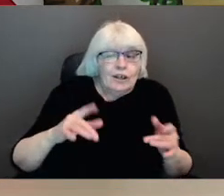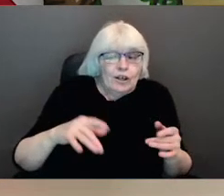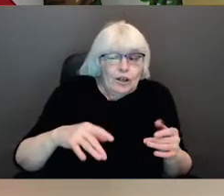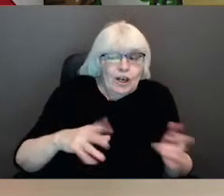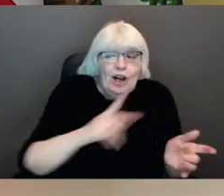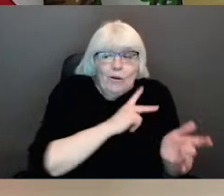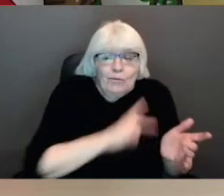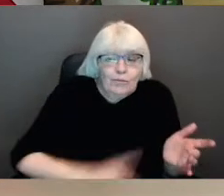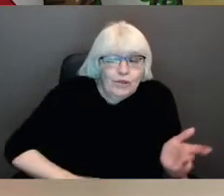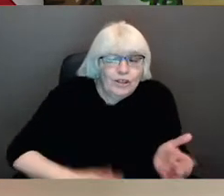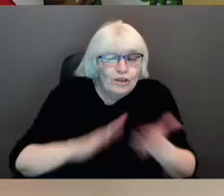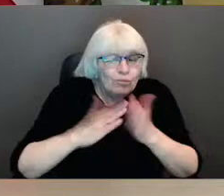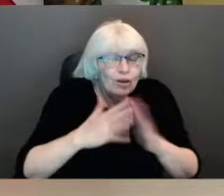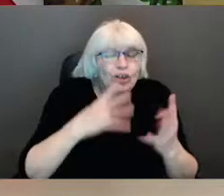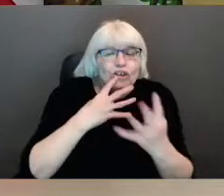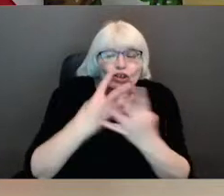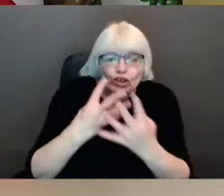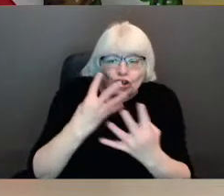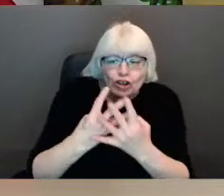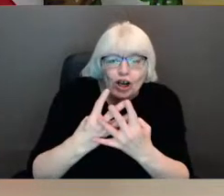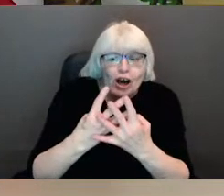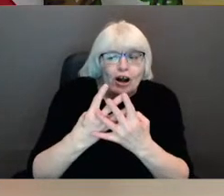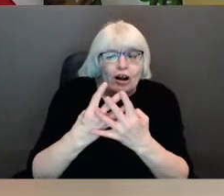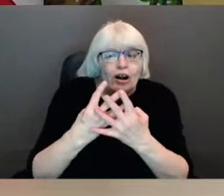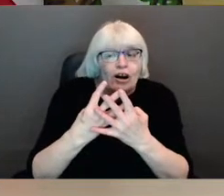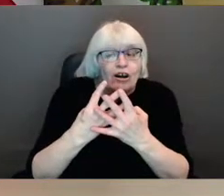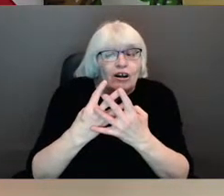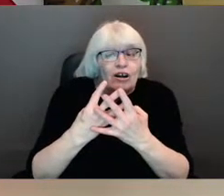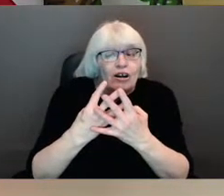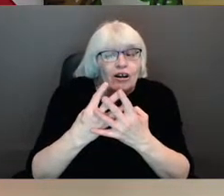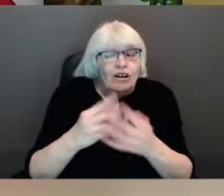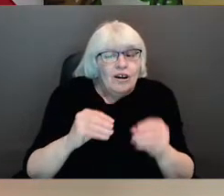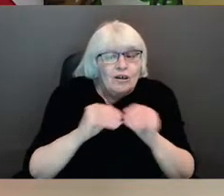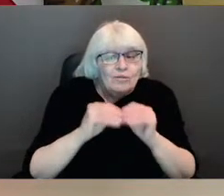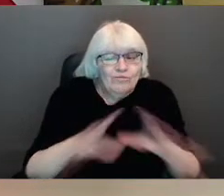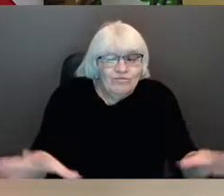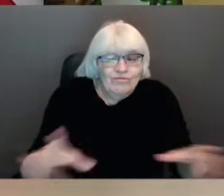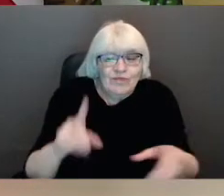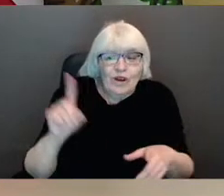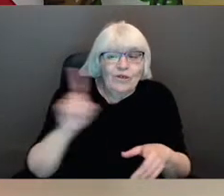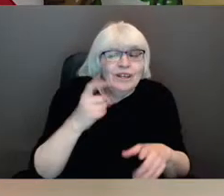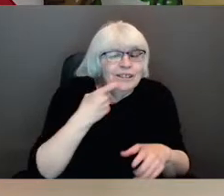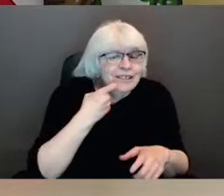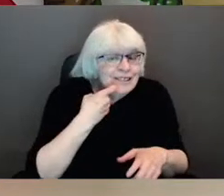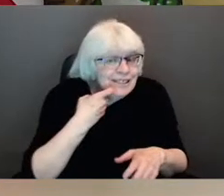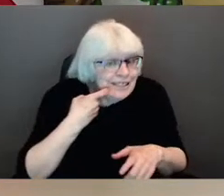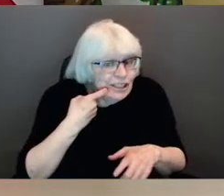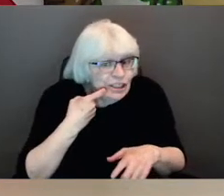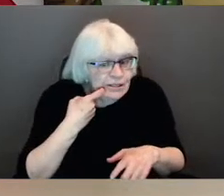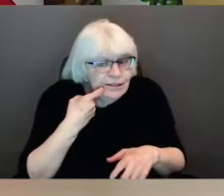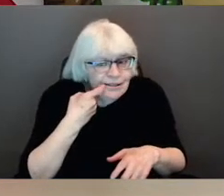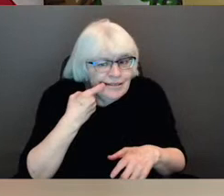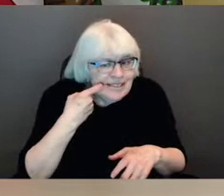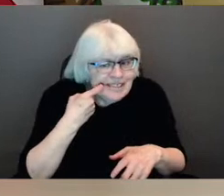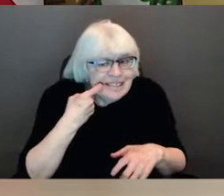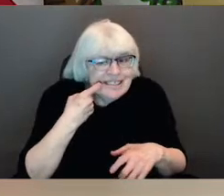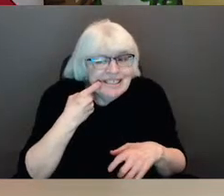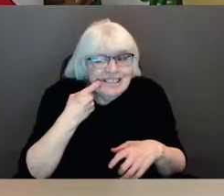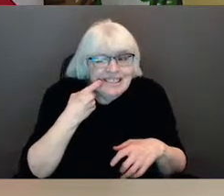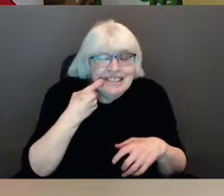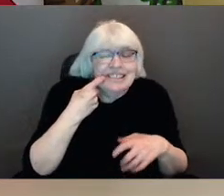at Miscouche Villa, the Provincial Addiction Treatment Facility, and the Provincial Correctional Center are now